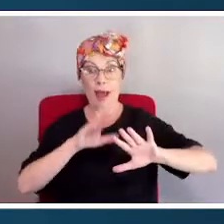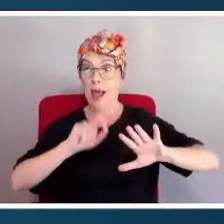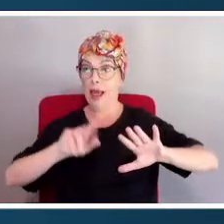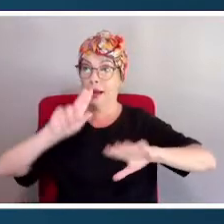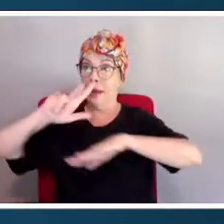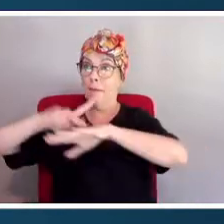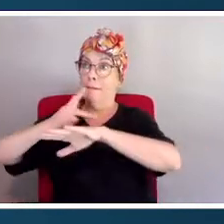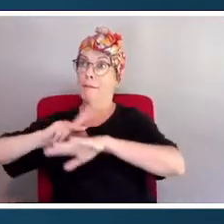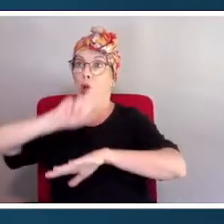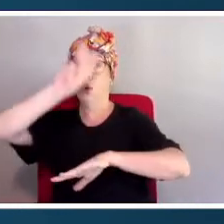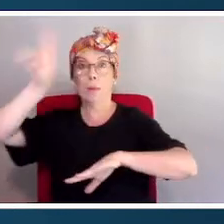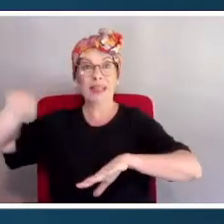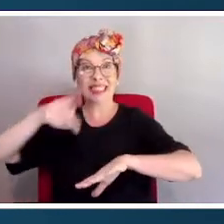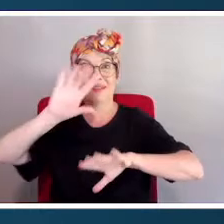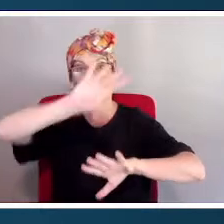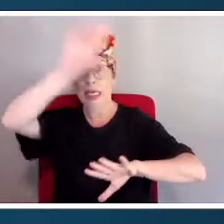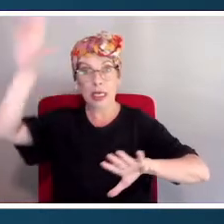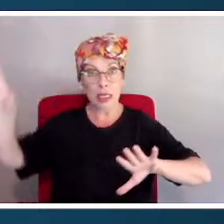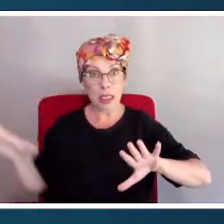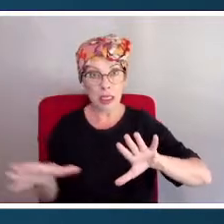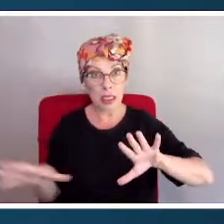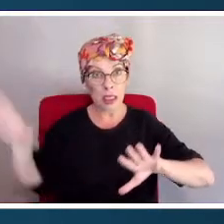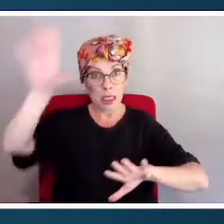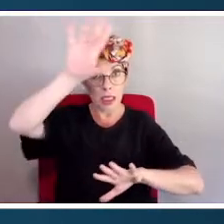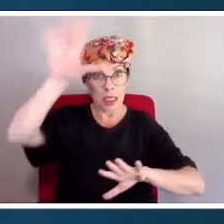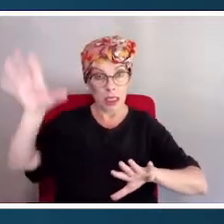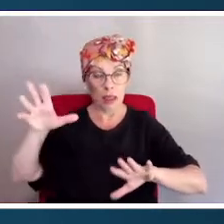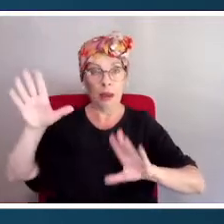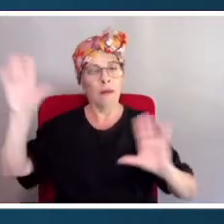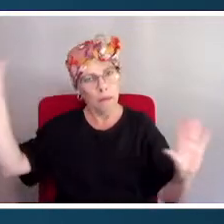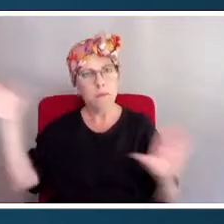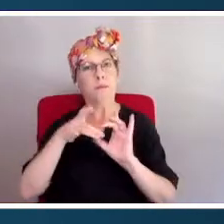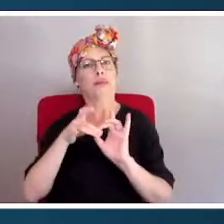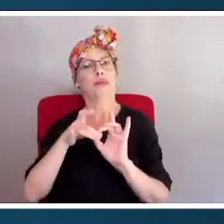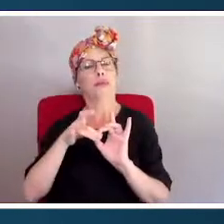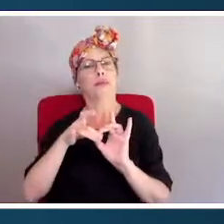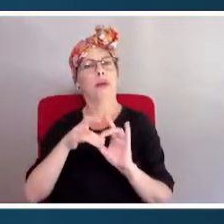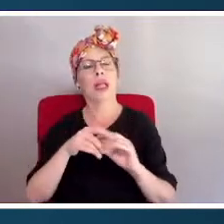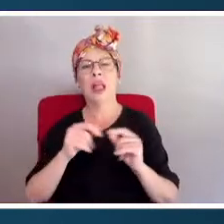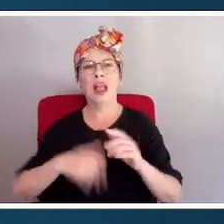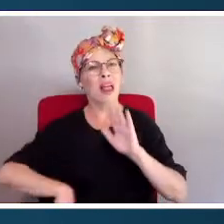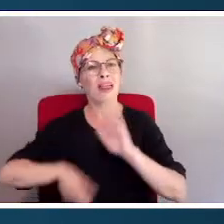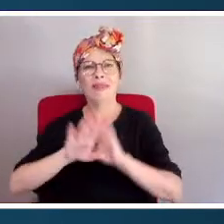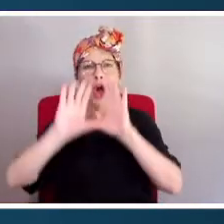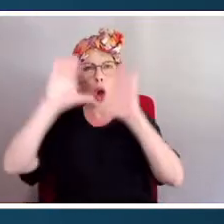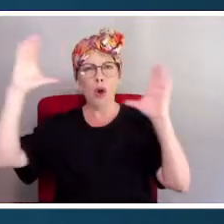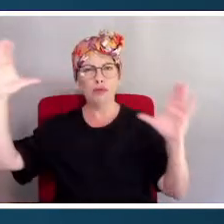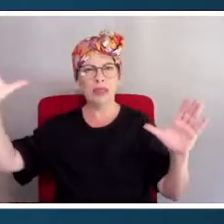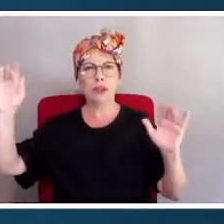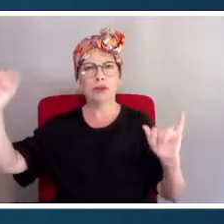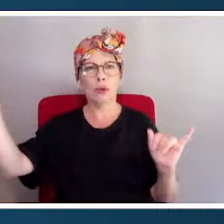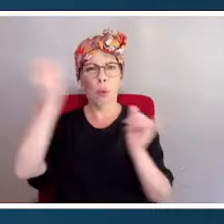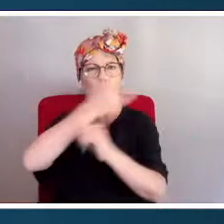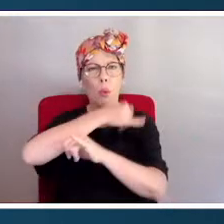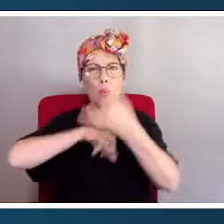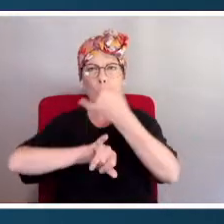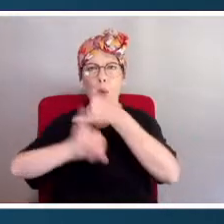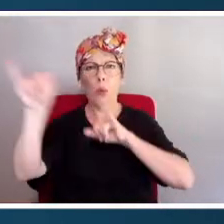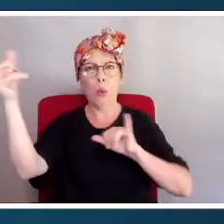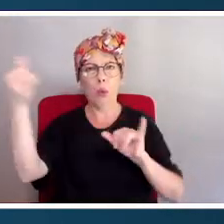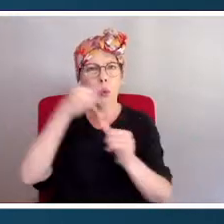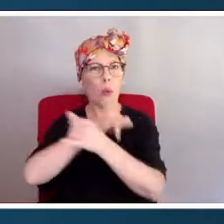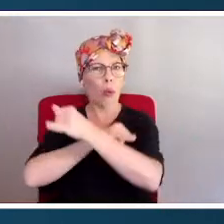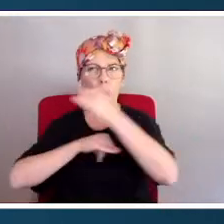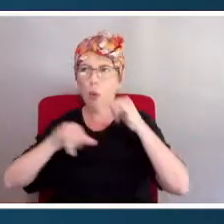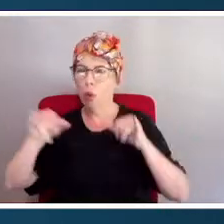The whole region can be a vibrant region of mobility and opportunities for Australians and all